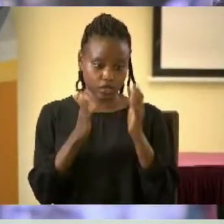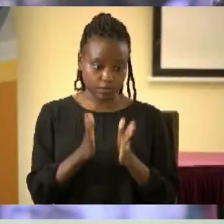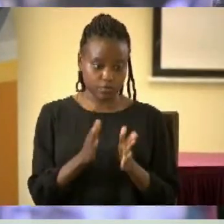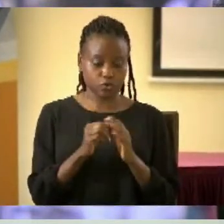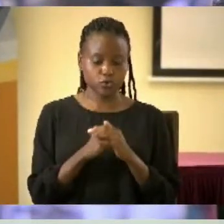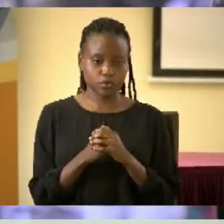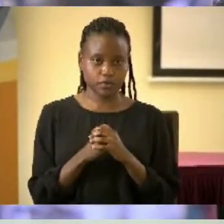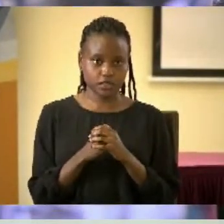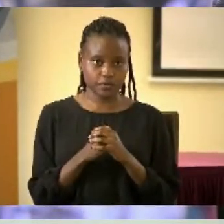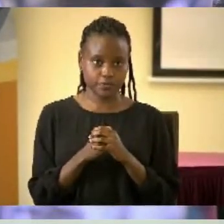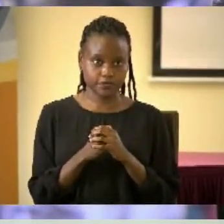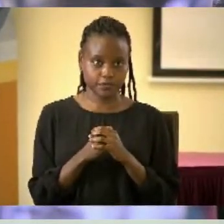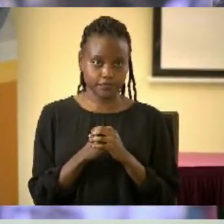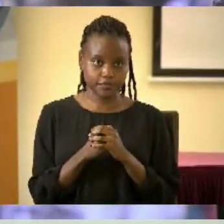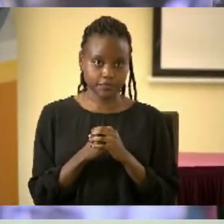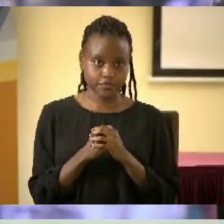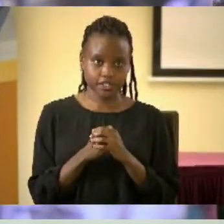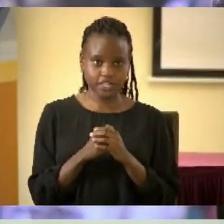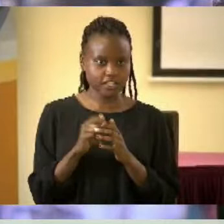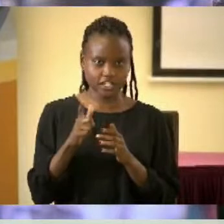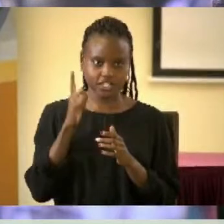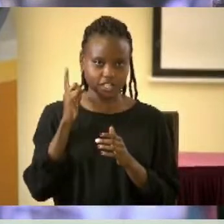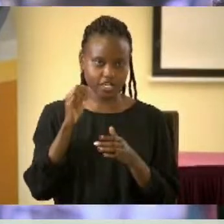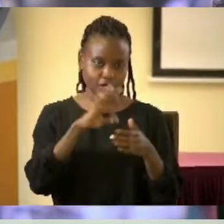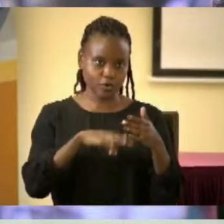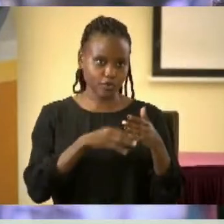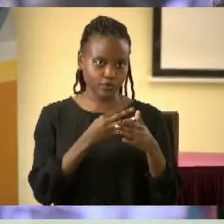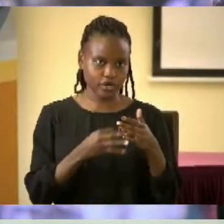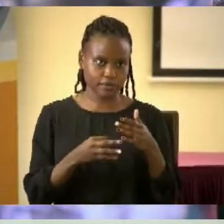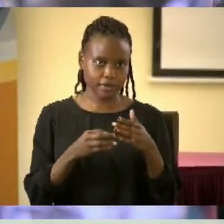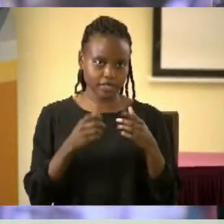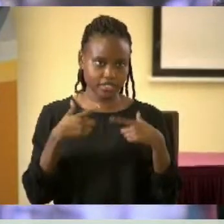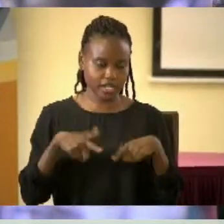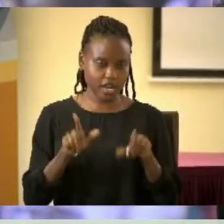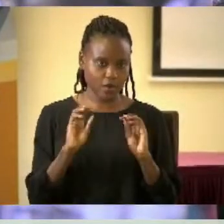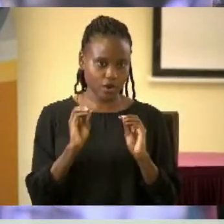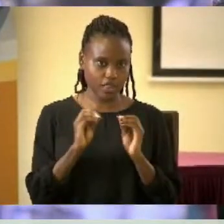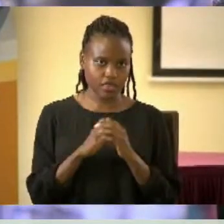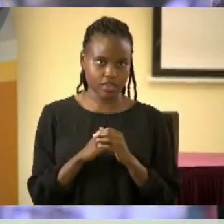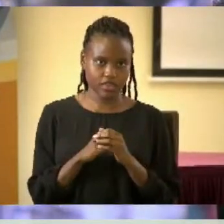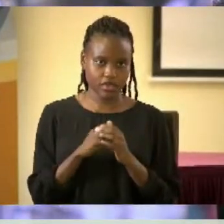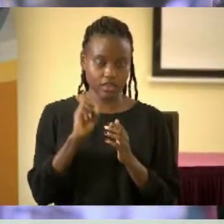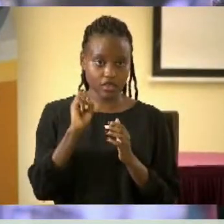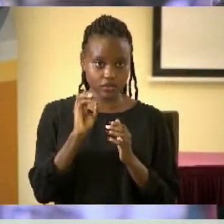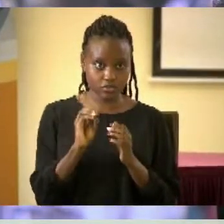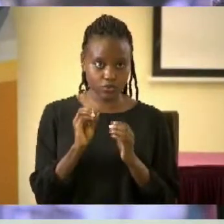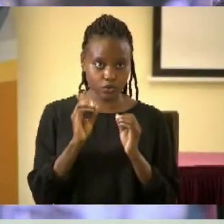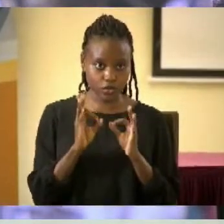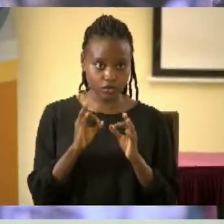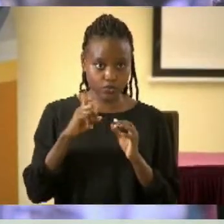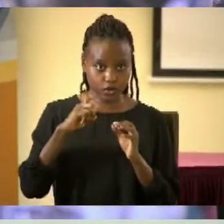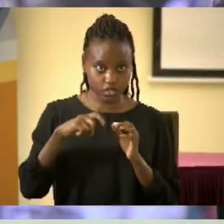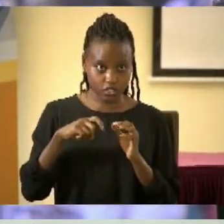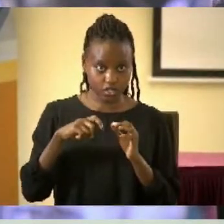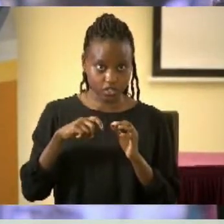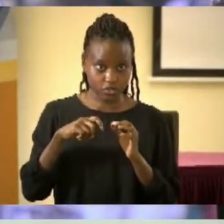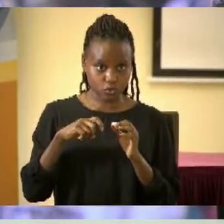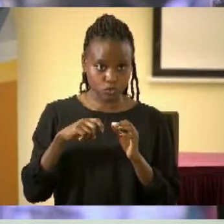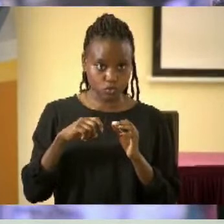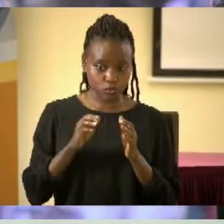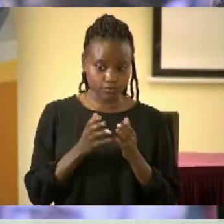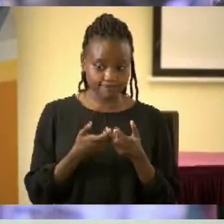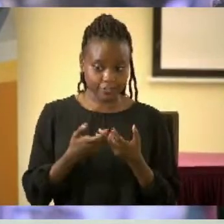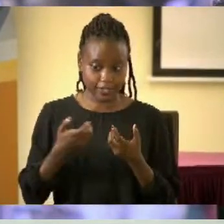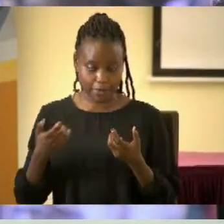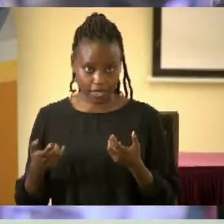that. It's just the legal framework that does not allow. So if we have to get an exemption, we have to